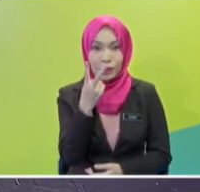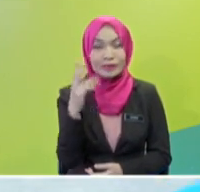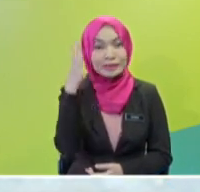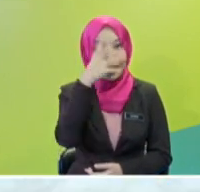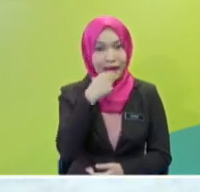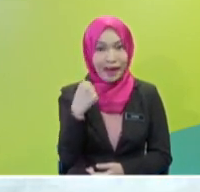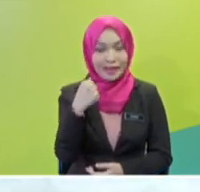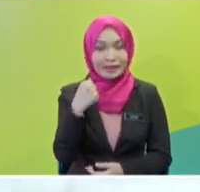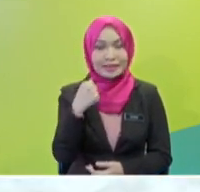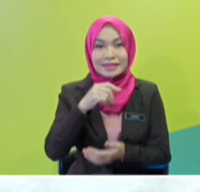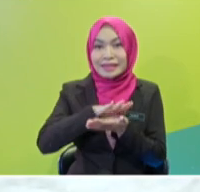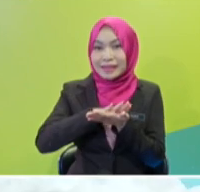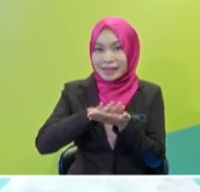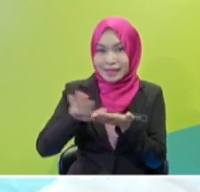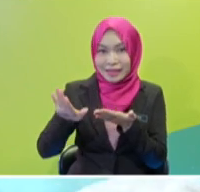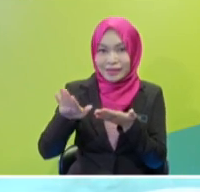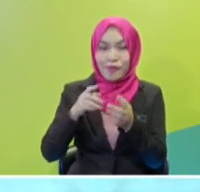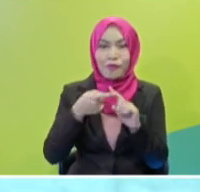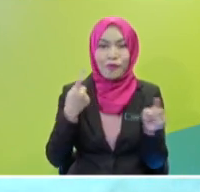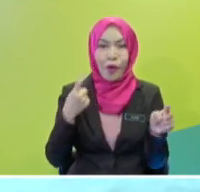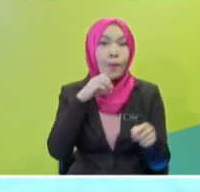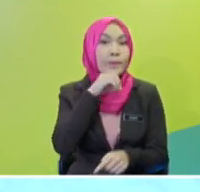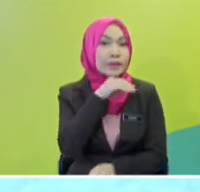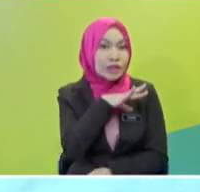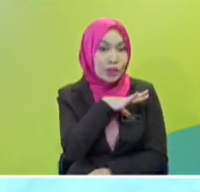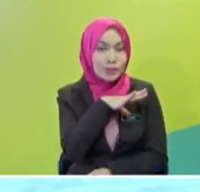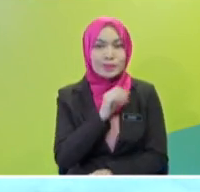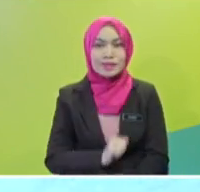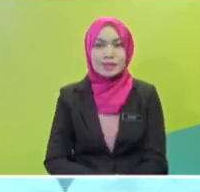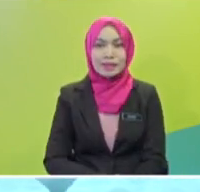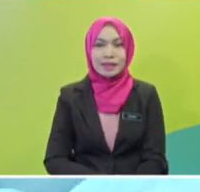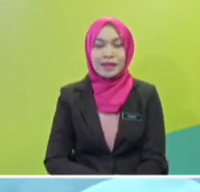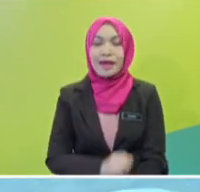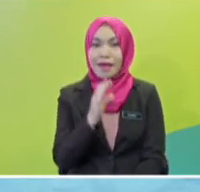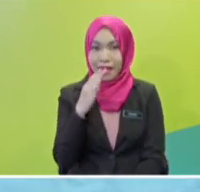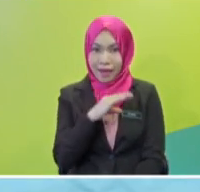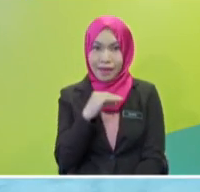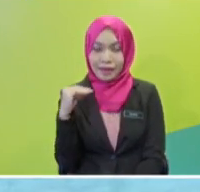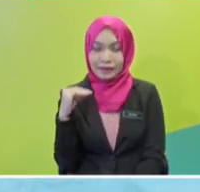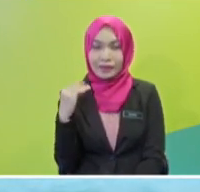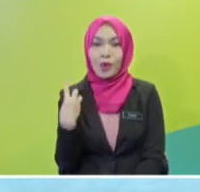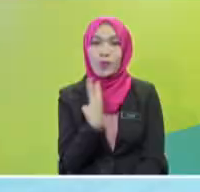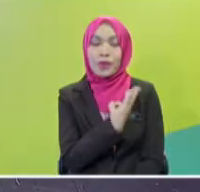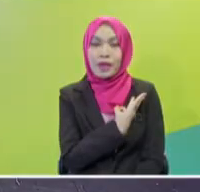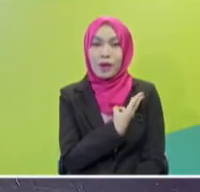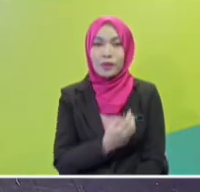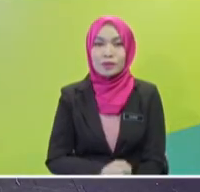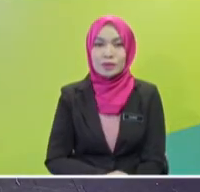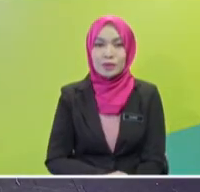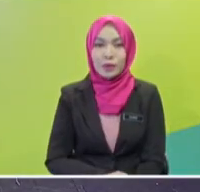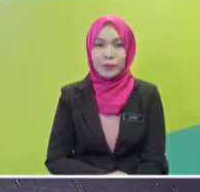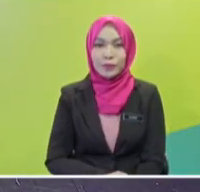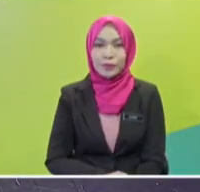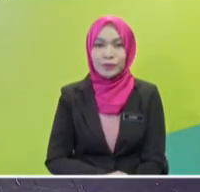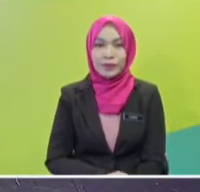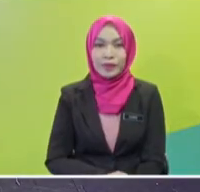from dirt and germs. Yes. Okay. And then, we also wear clothes